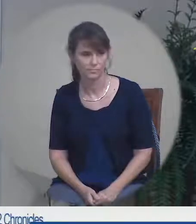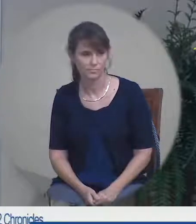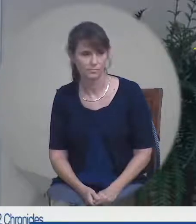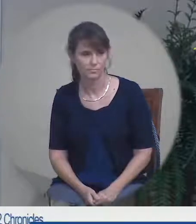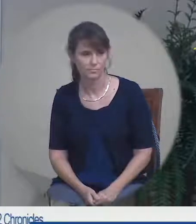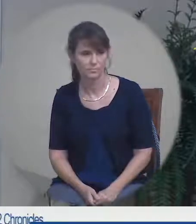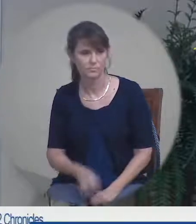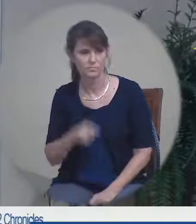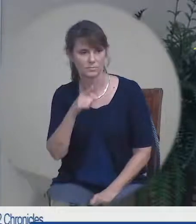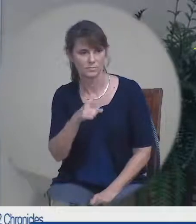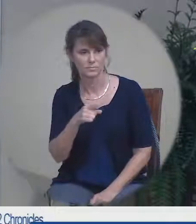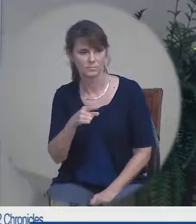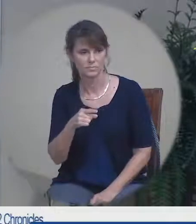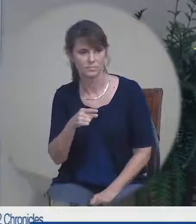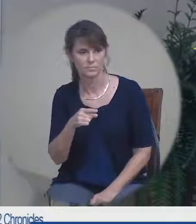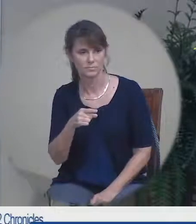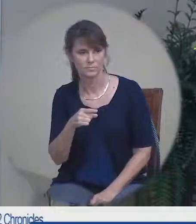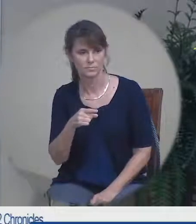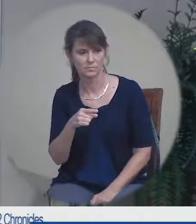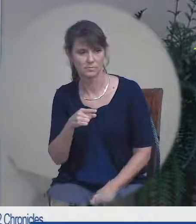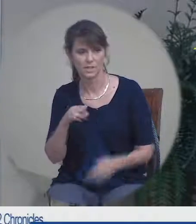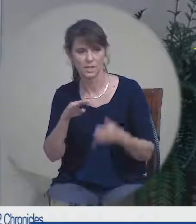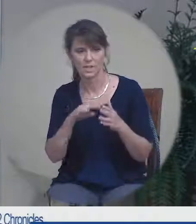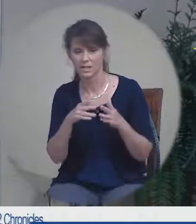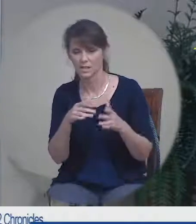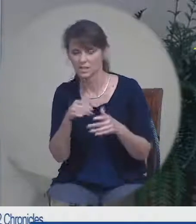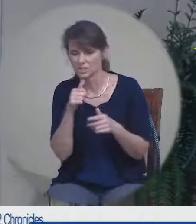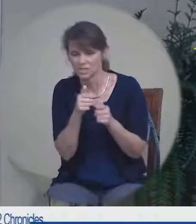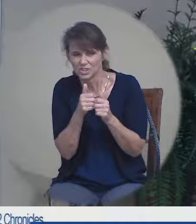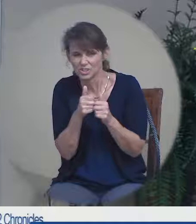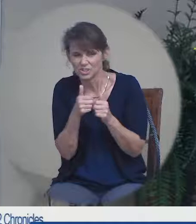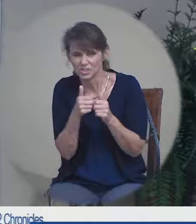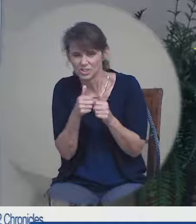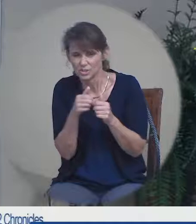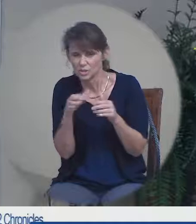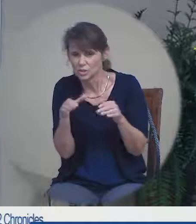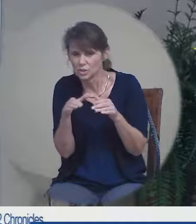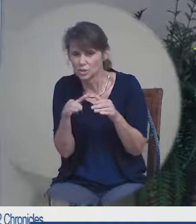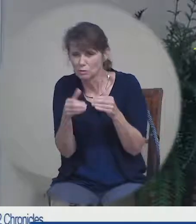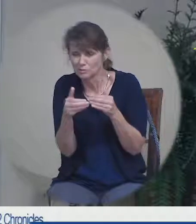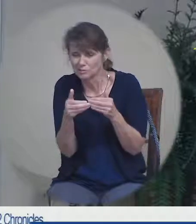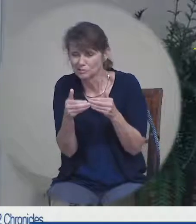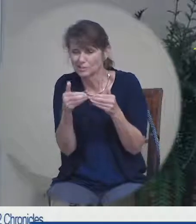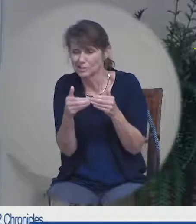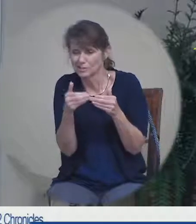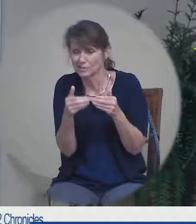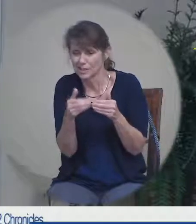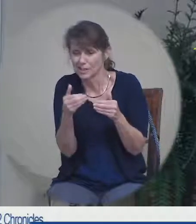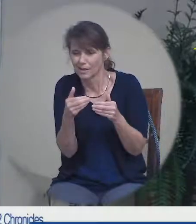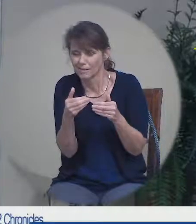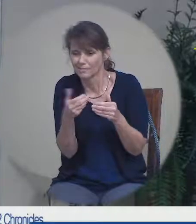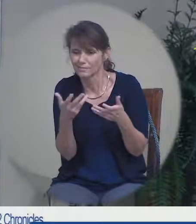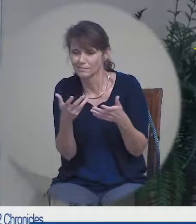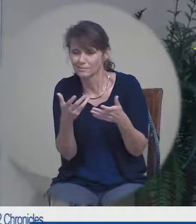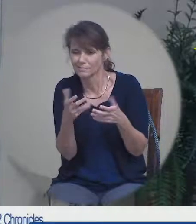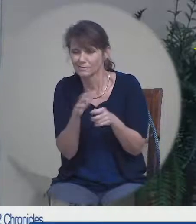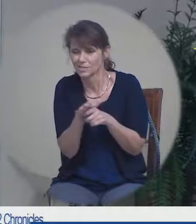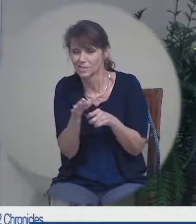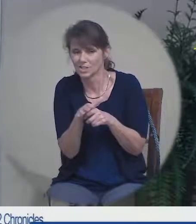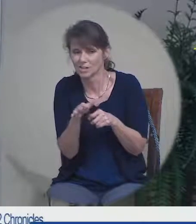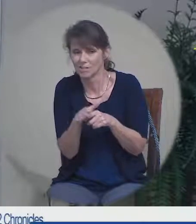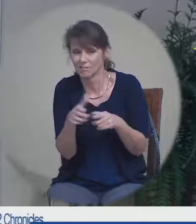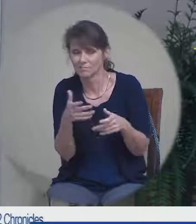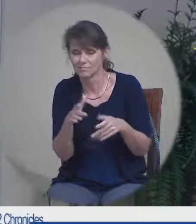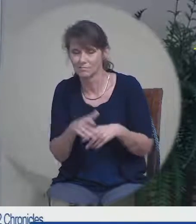by, in all my years of teaching, I had several students who did just enough to get by when they could have